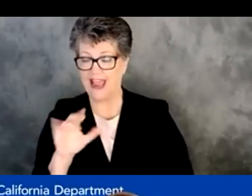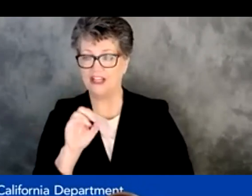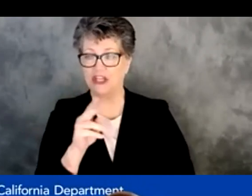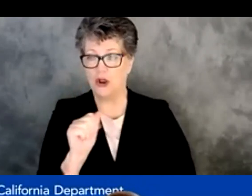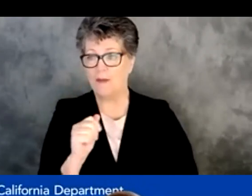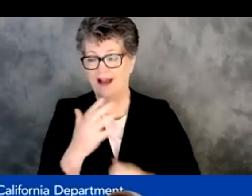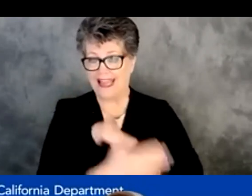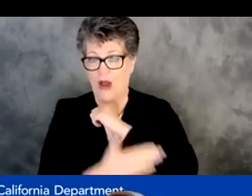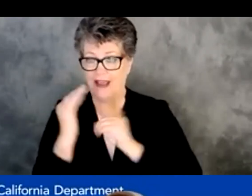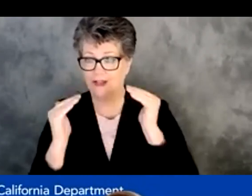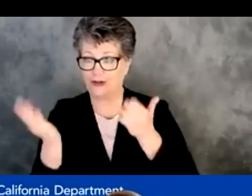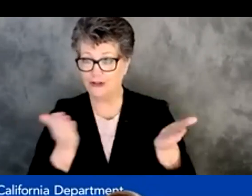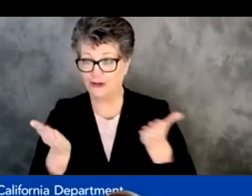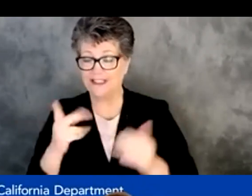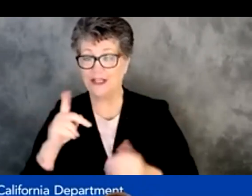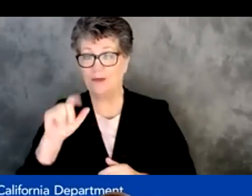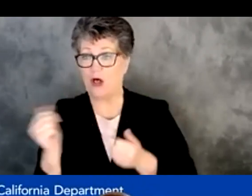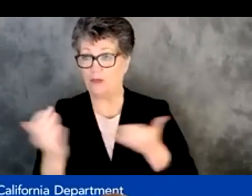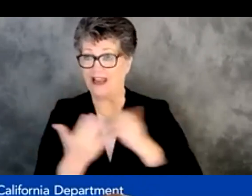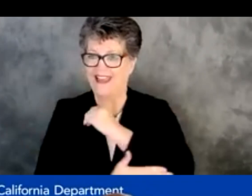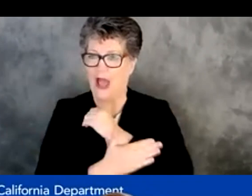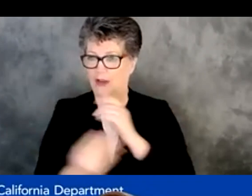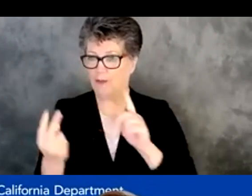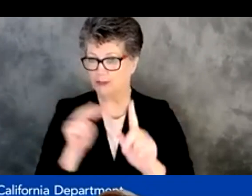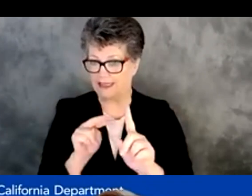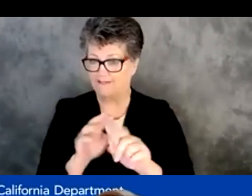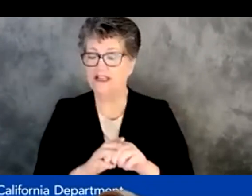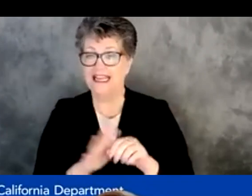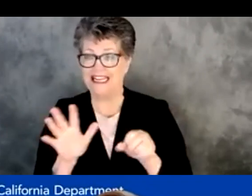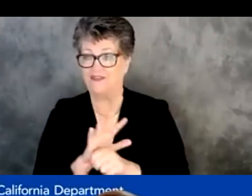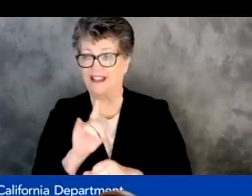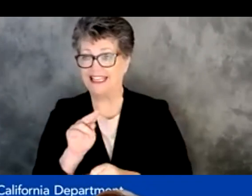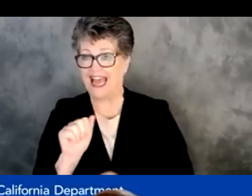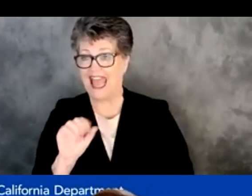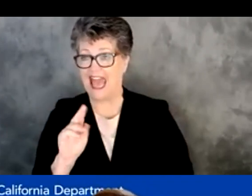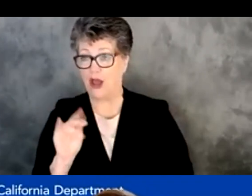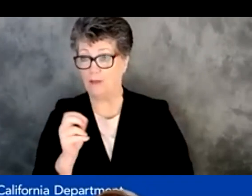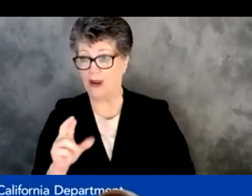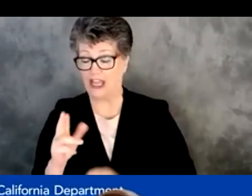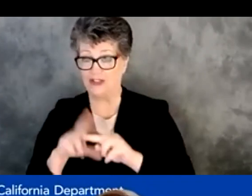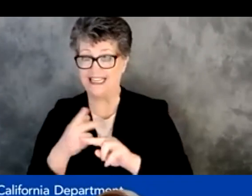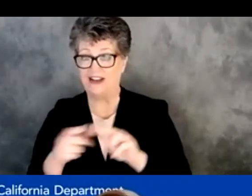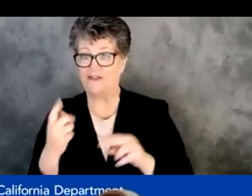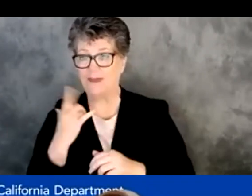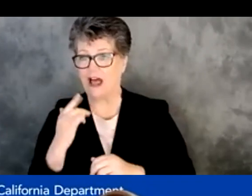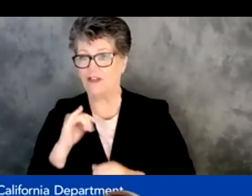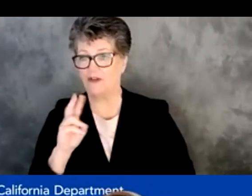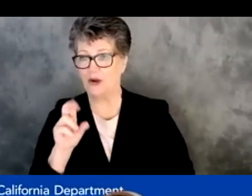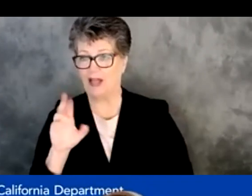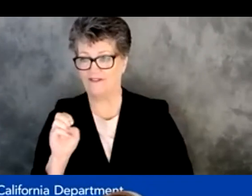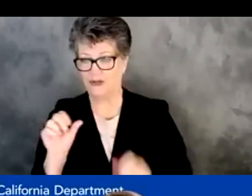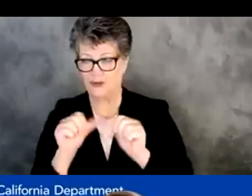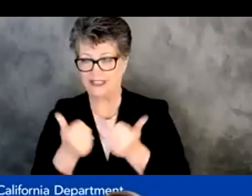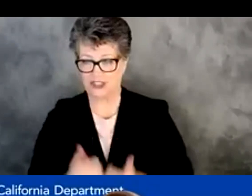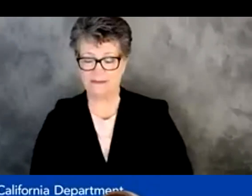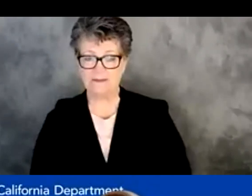Services. Paul's bringing the county perspective, and he's filling Diana Boyer's seat from the County Welfare Directors Association of